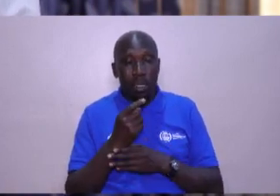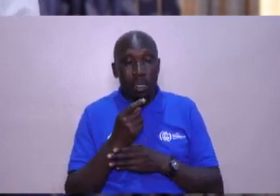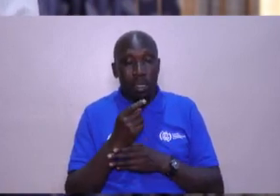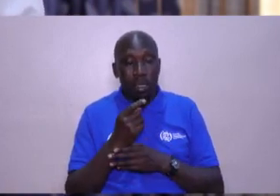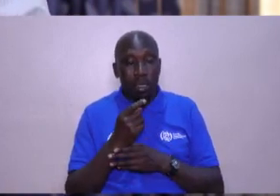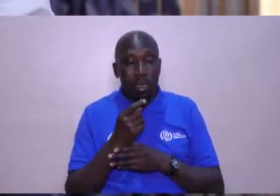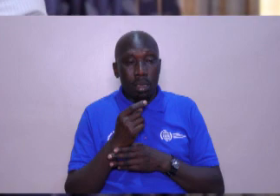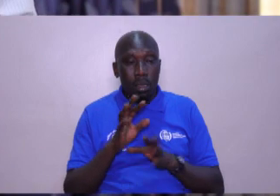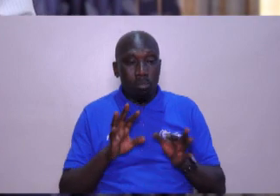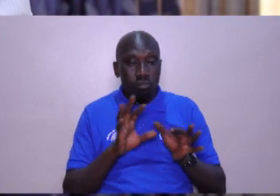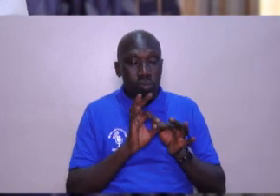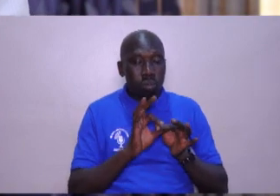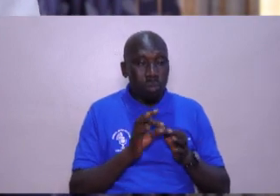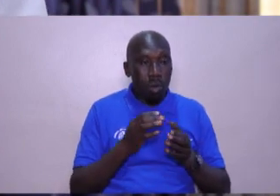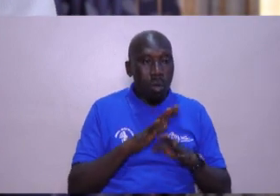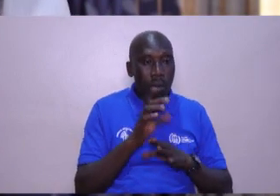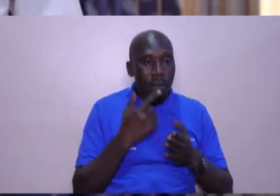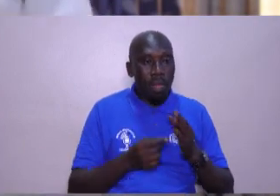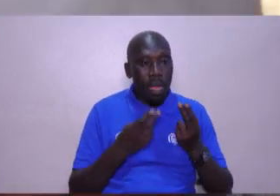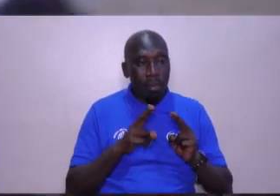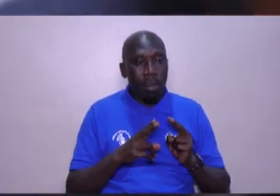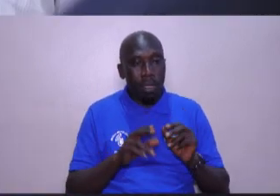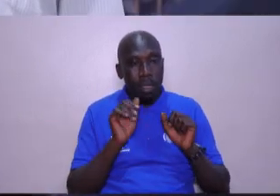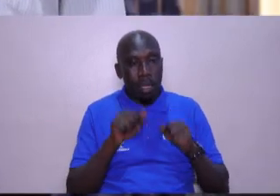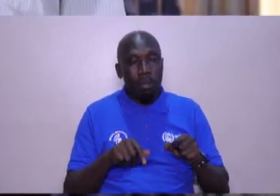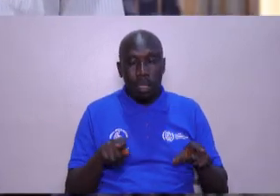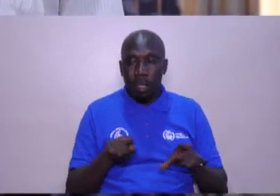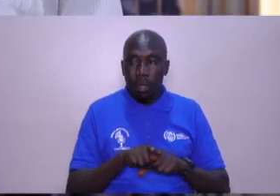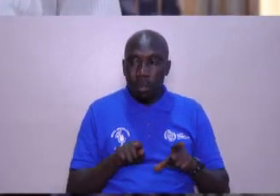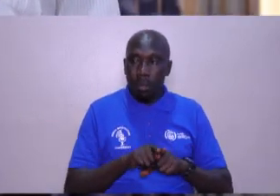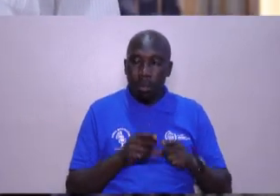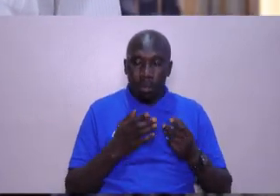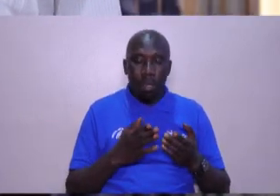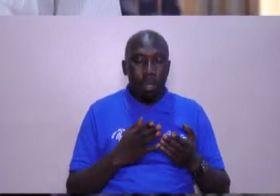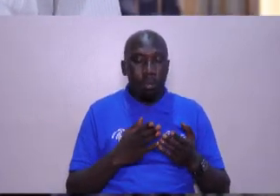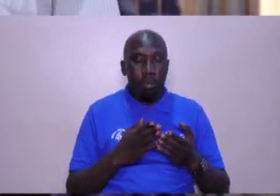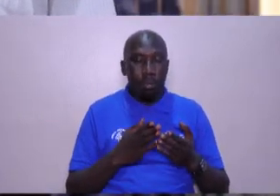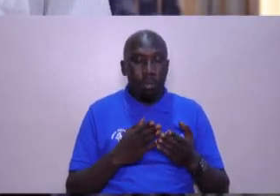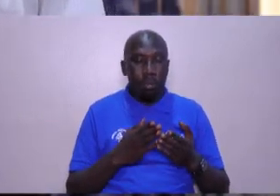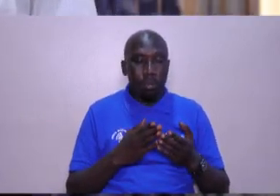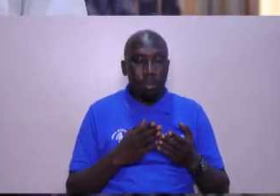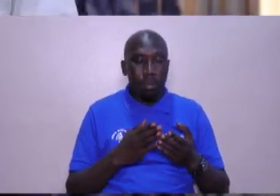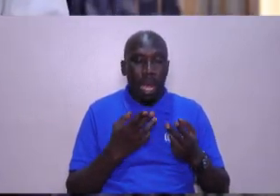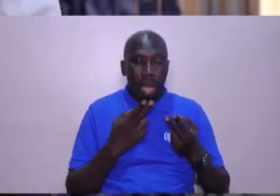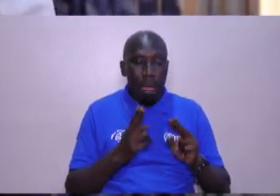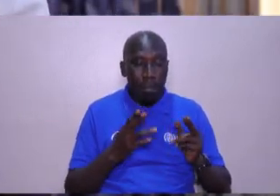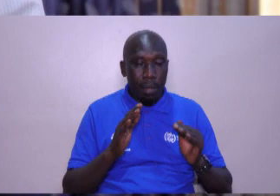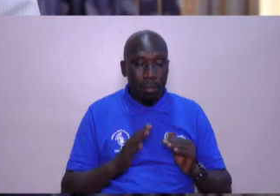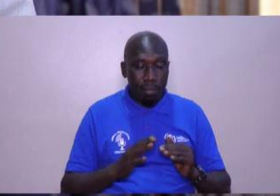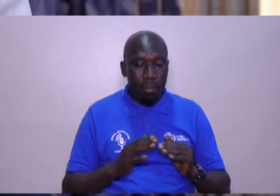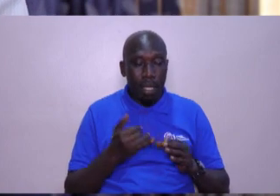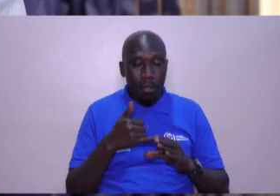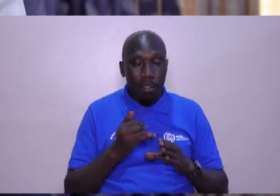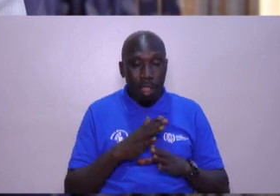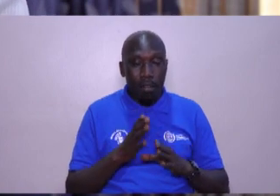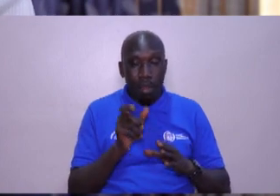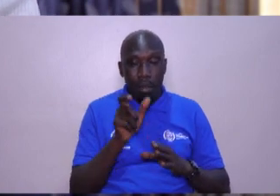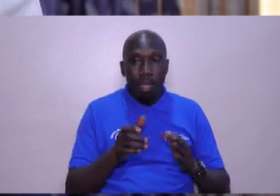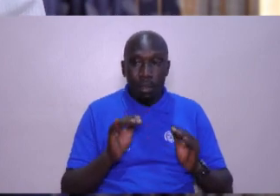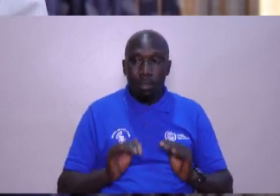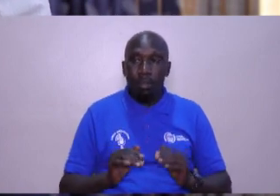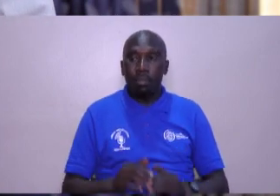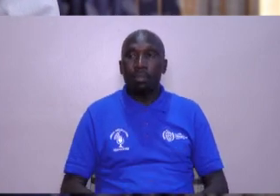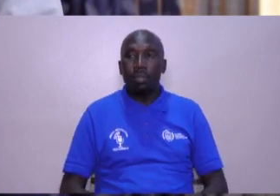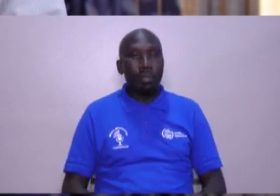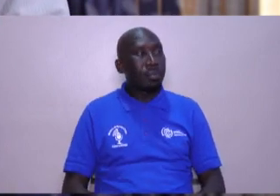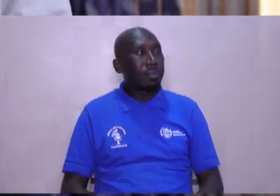then whatever is happening can also be voiced, and that takes care of everybody. Yes?